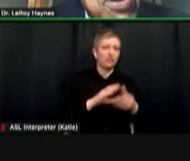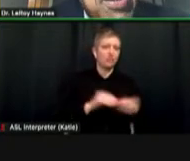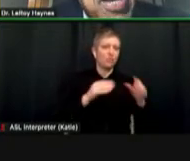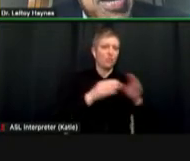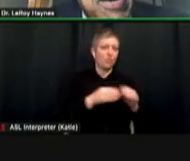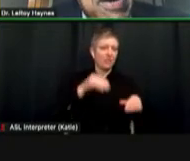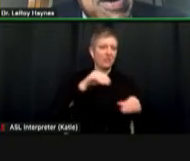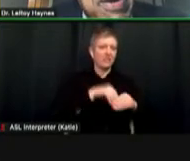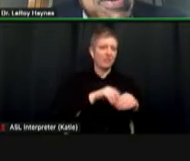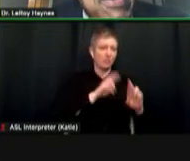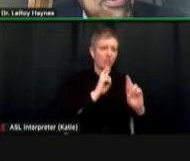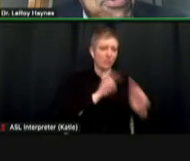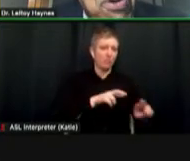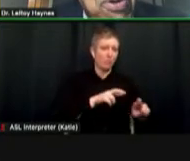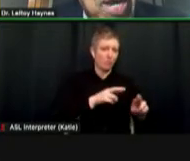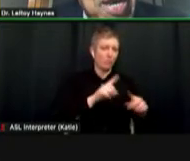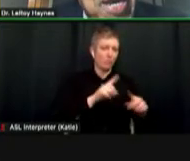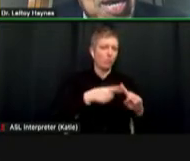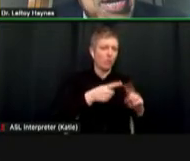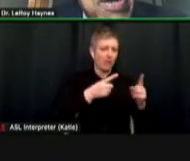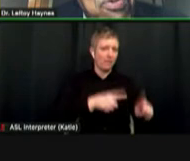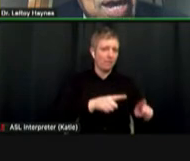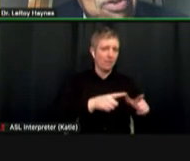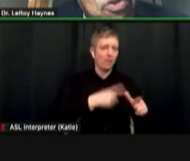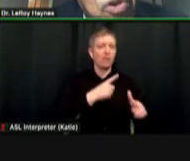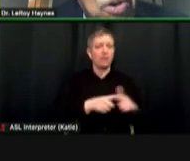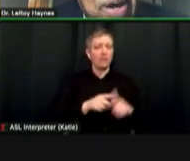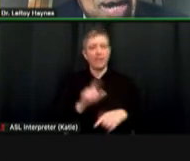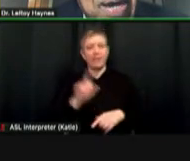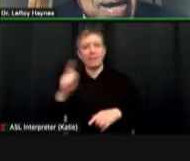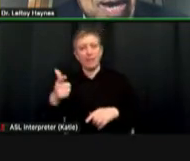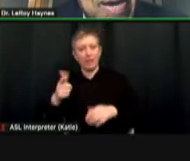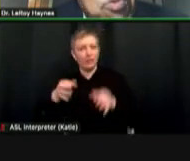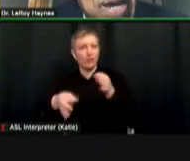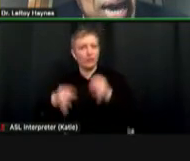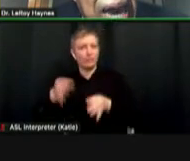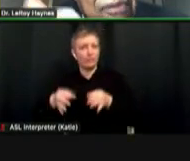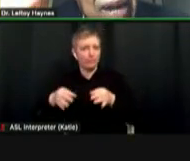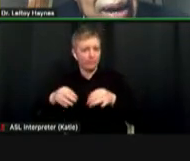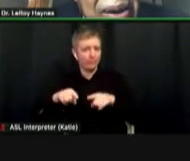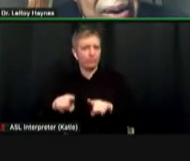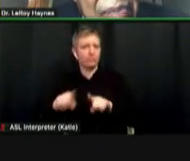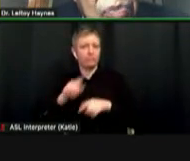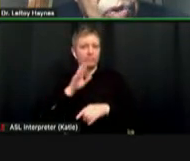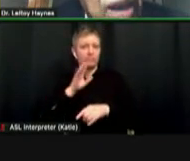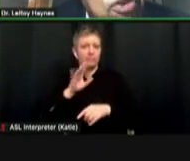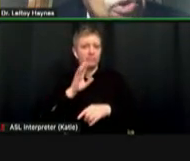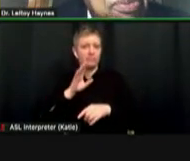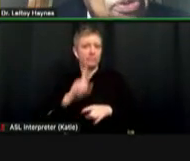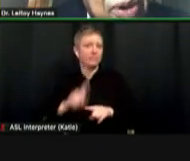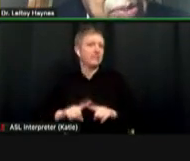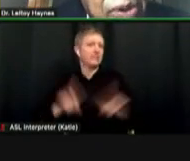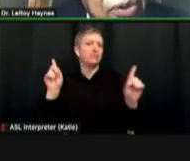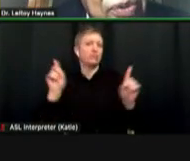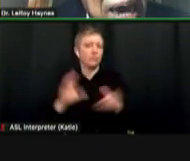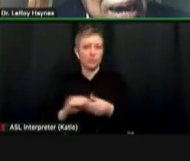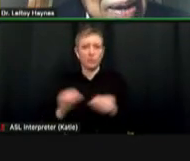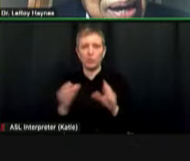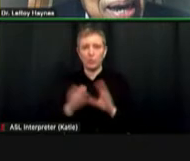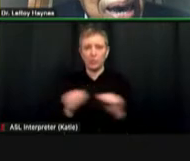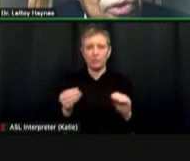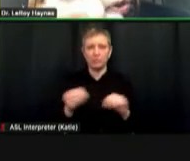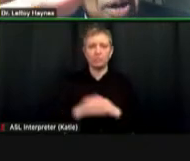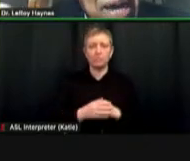then telling another story in the grand jury. And we have the transcripts to prove